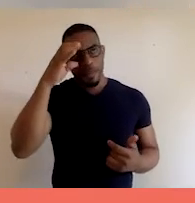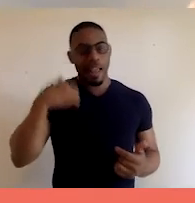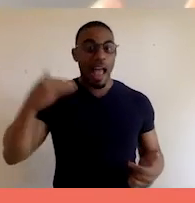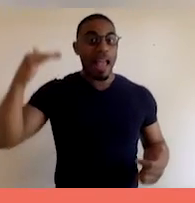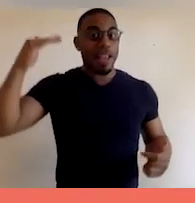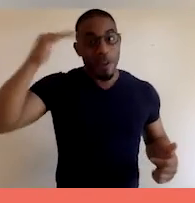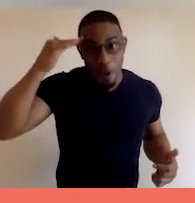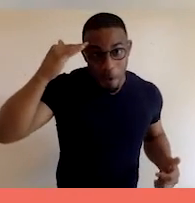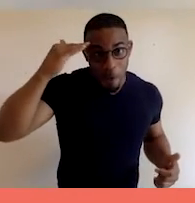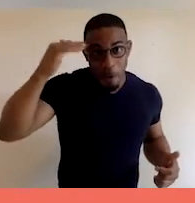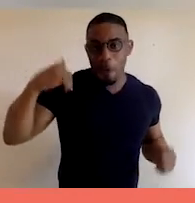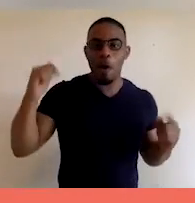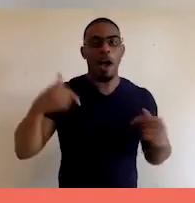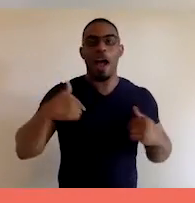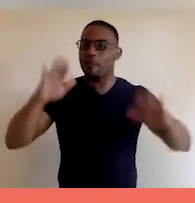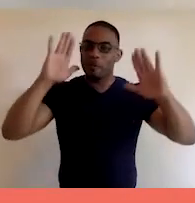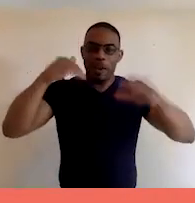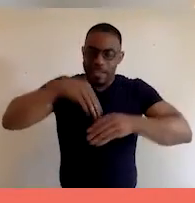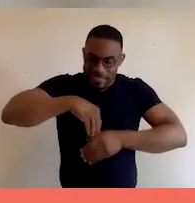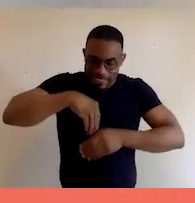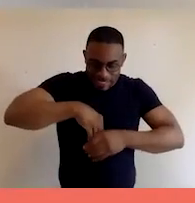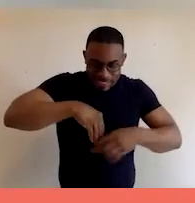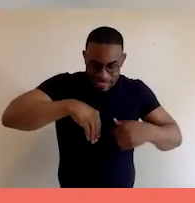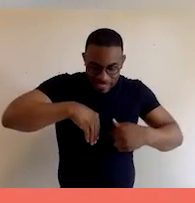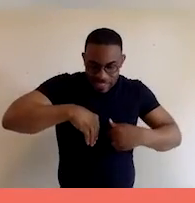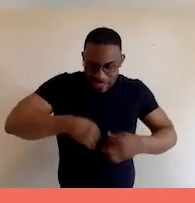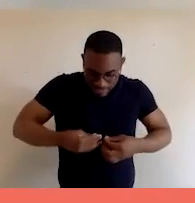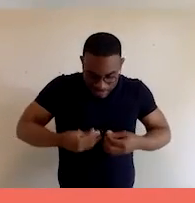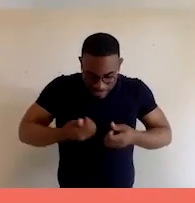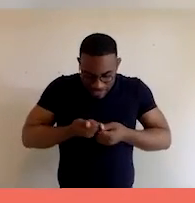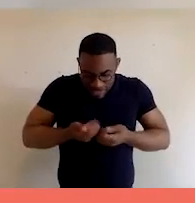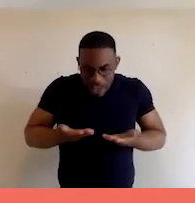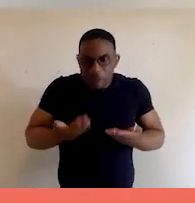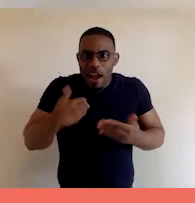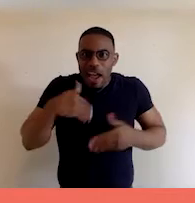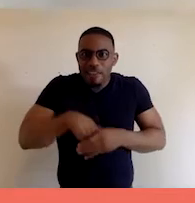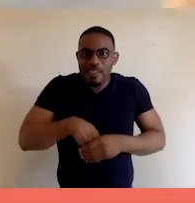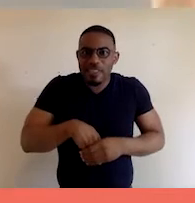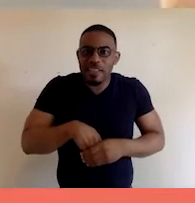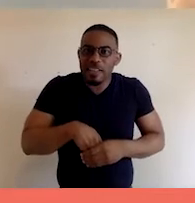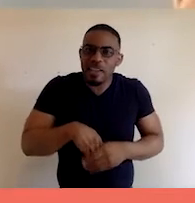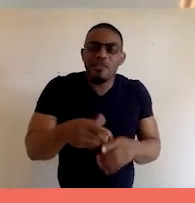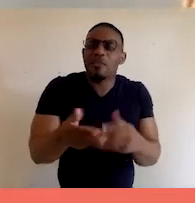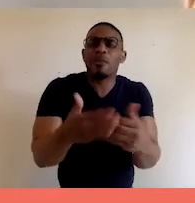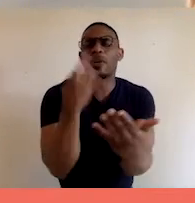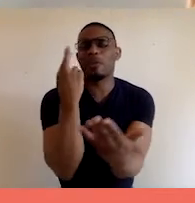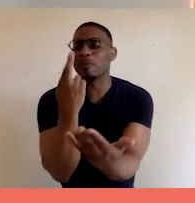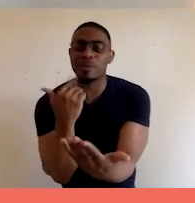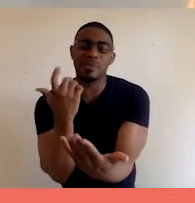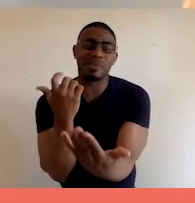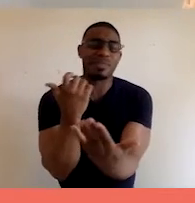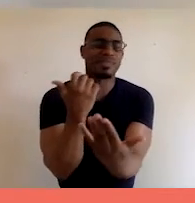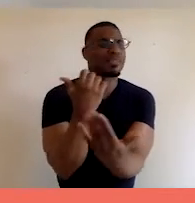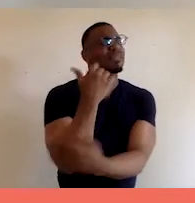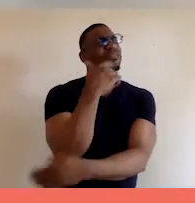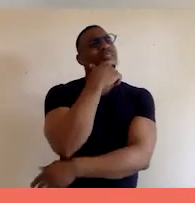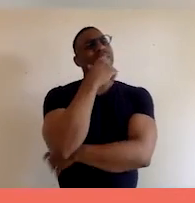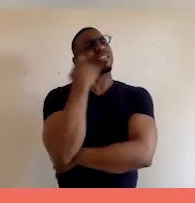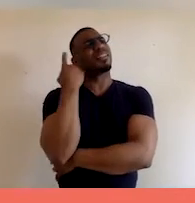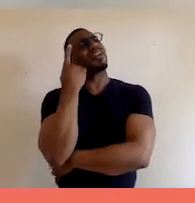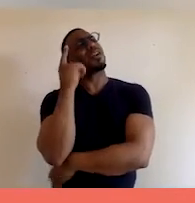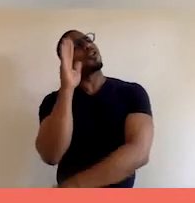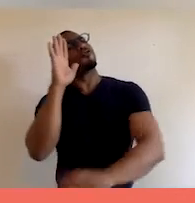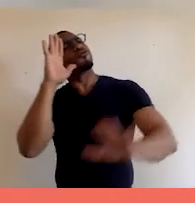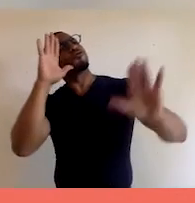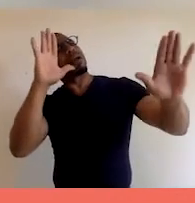know that we all have greatness in us. Every single one of us have greatness in us. For whatever reason, we've come up with this concept where greatness